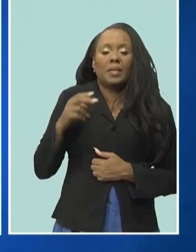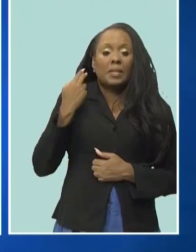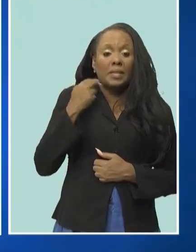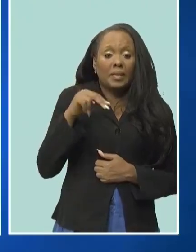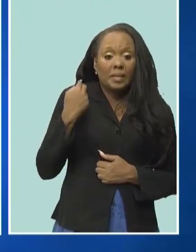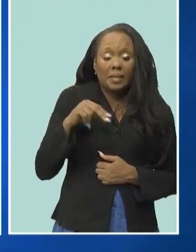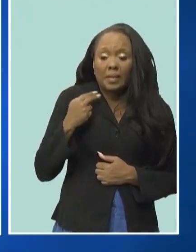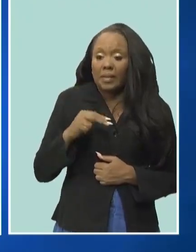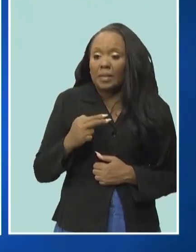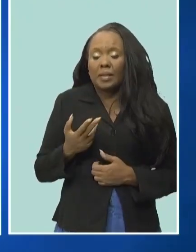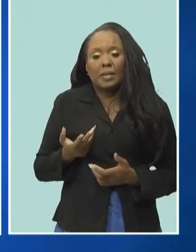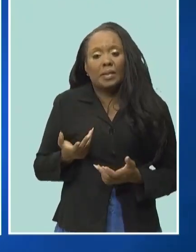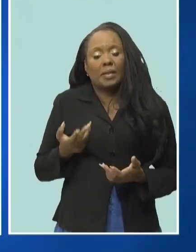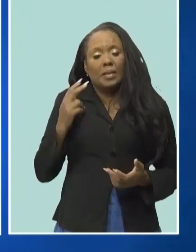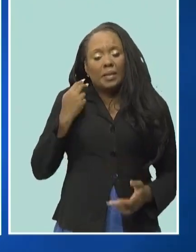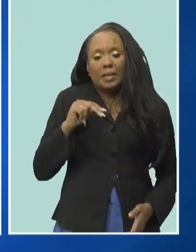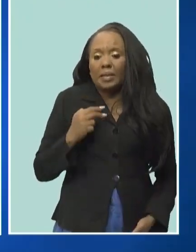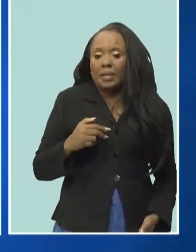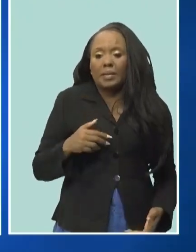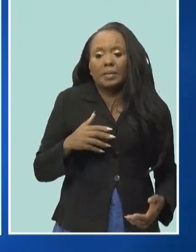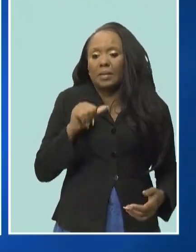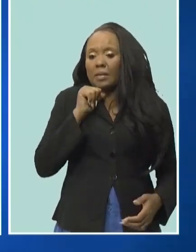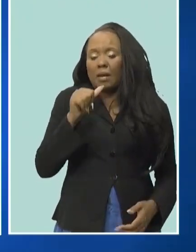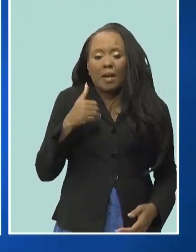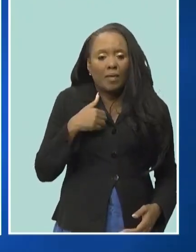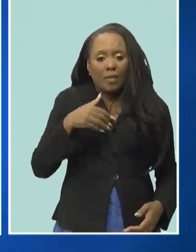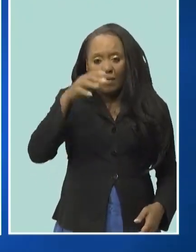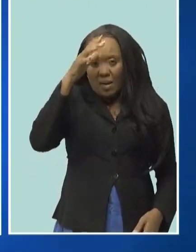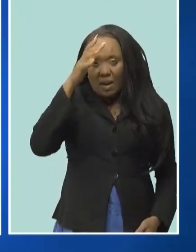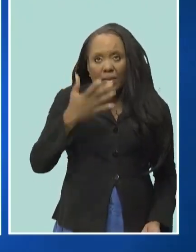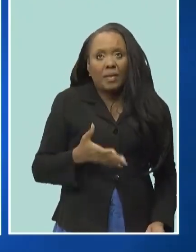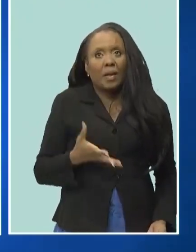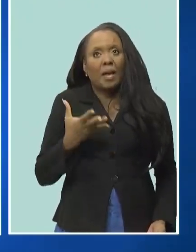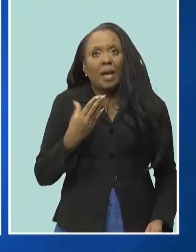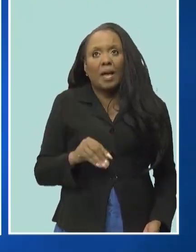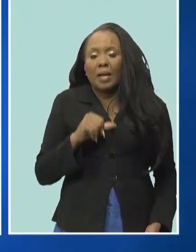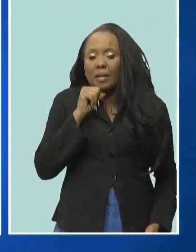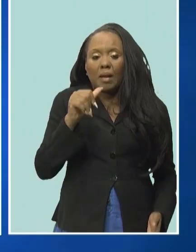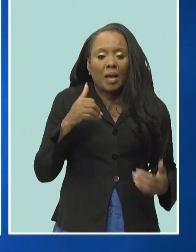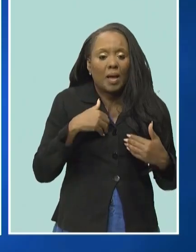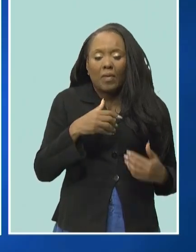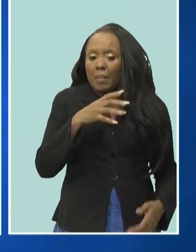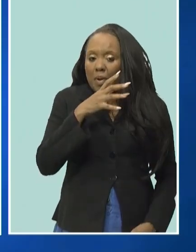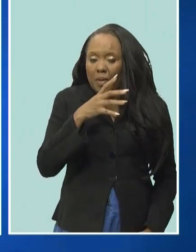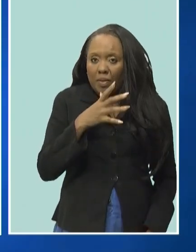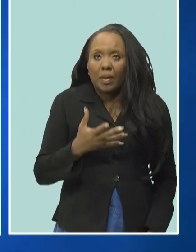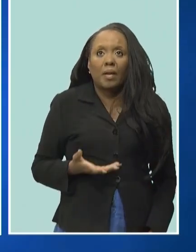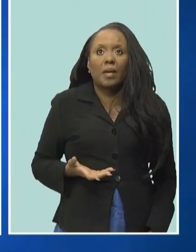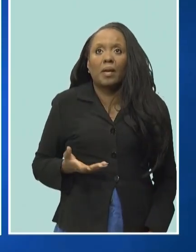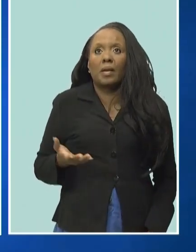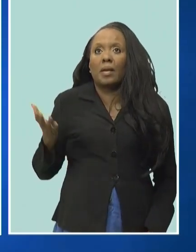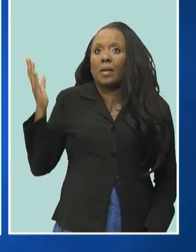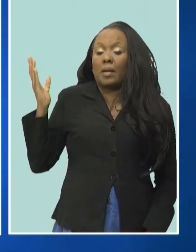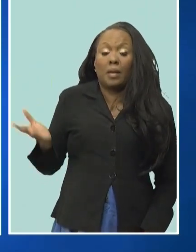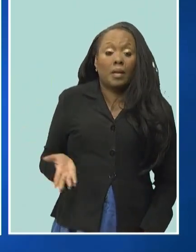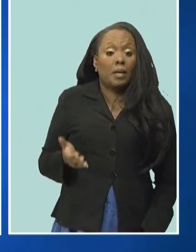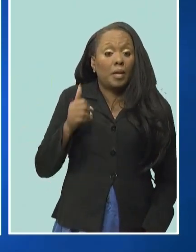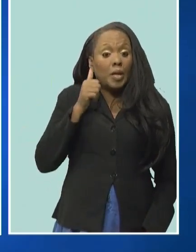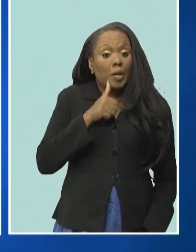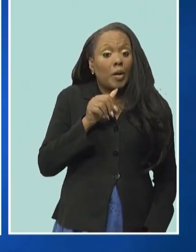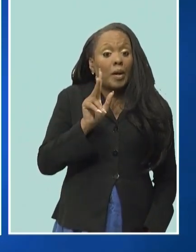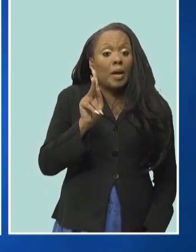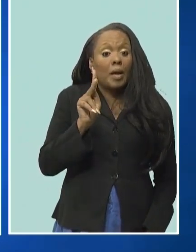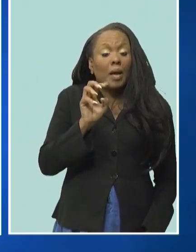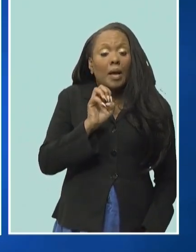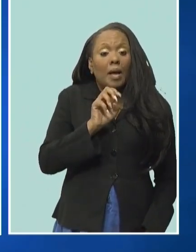now at just 17 years old. He remembers how Rohan dealt with the passing of then-girlfriend Kellyanne Welch in the